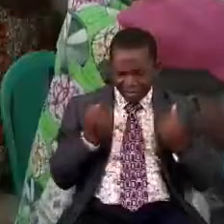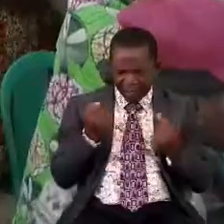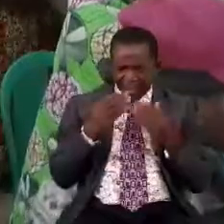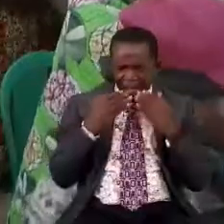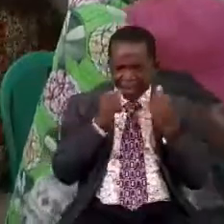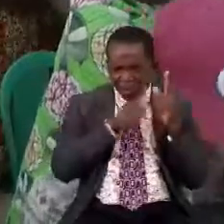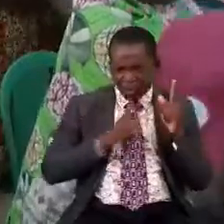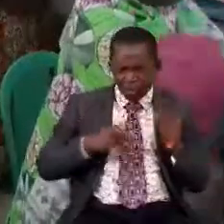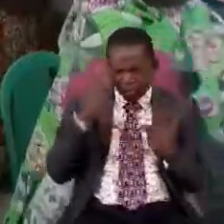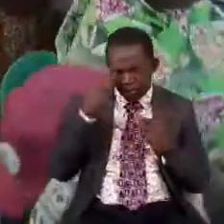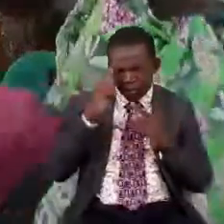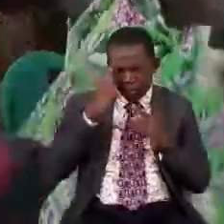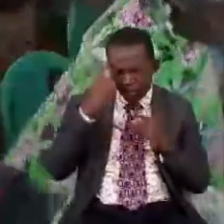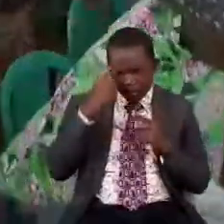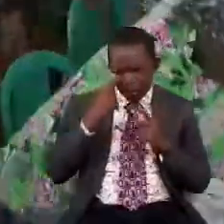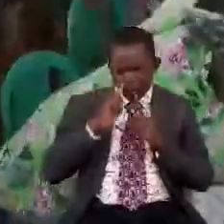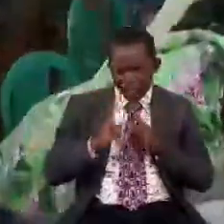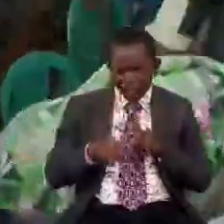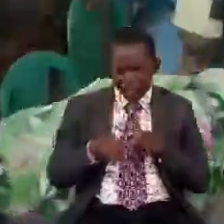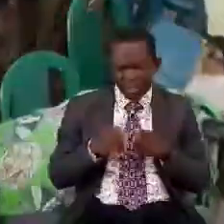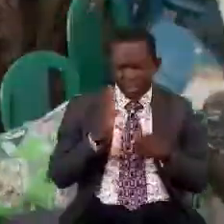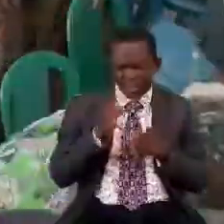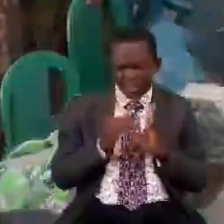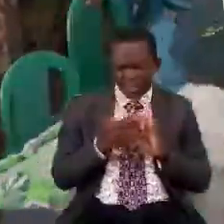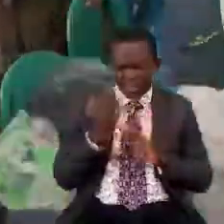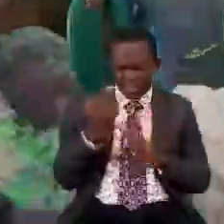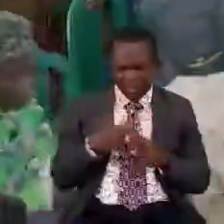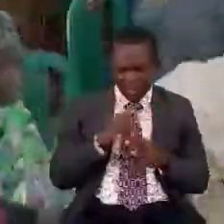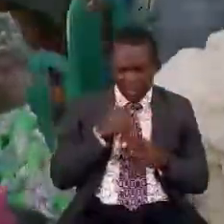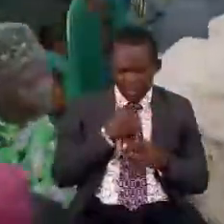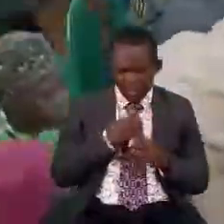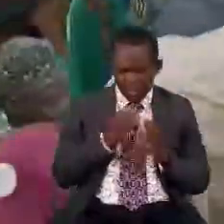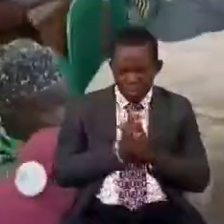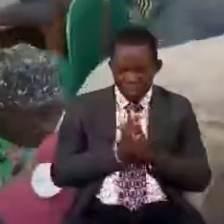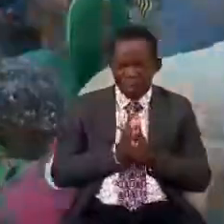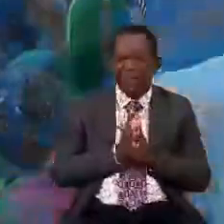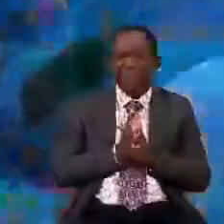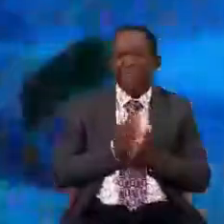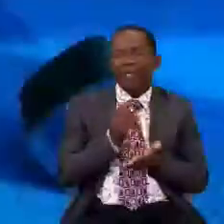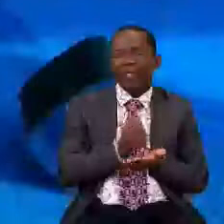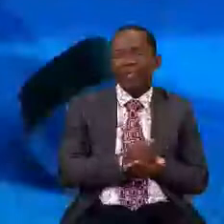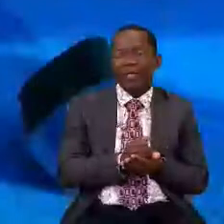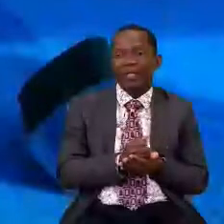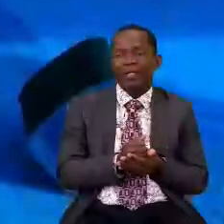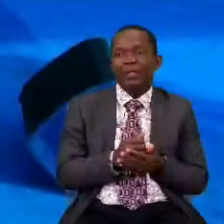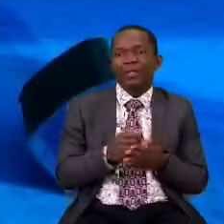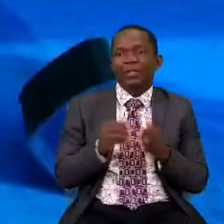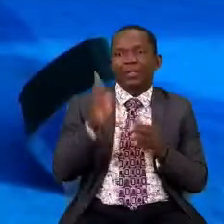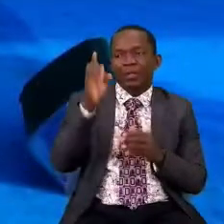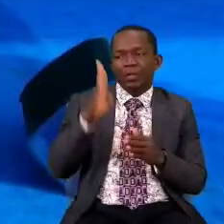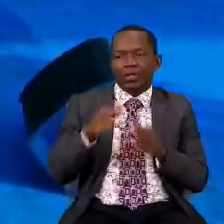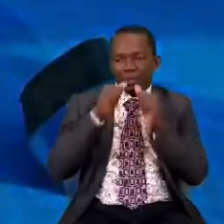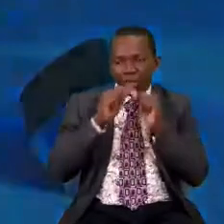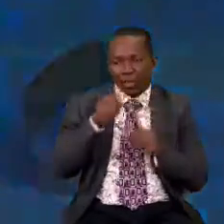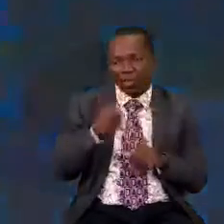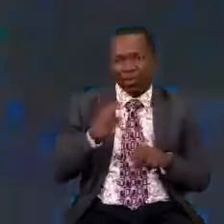bless you. You can sit down. We started on Friday, and we had the first study